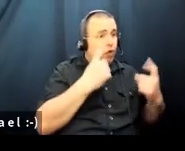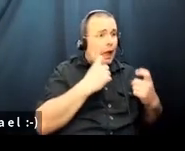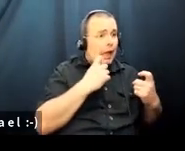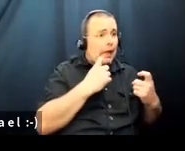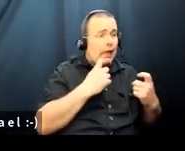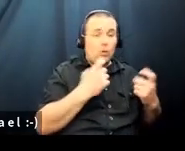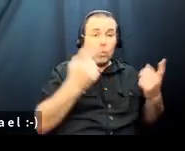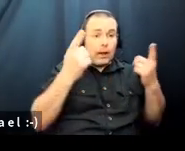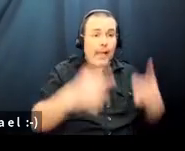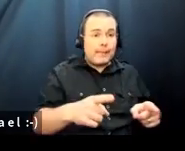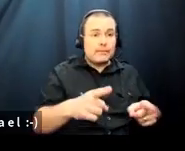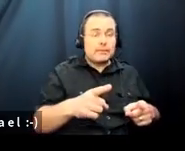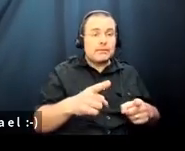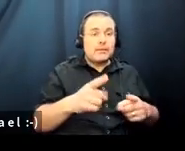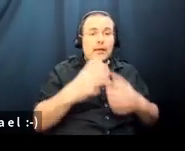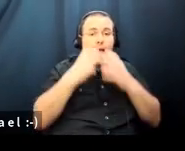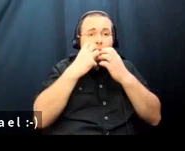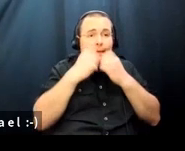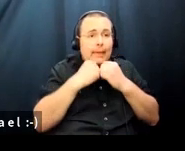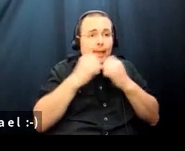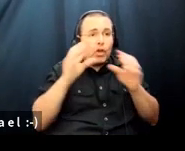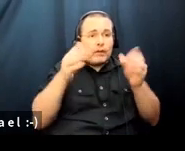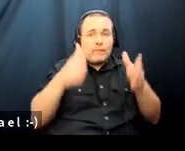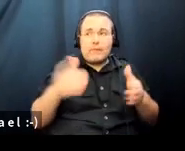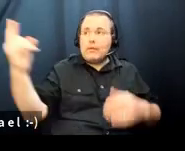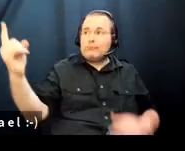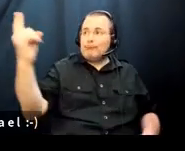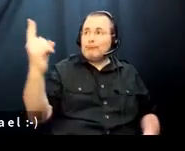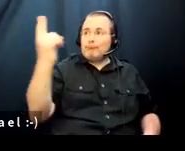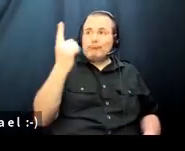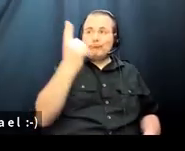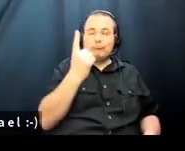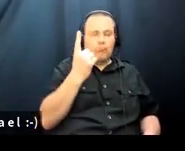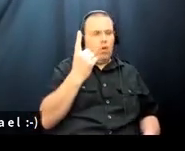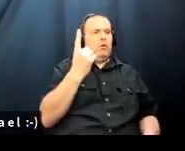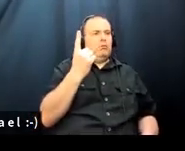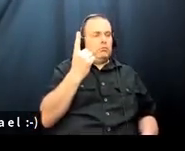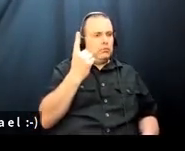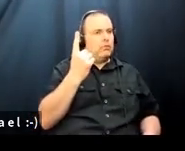comes in the room. Very quickly, the baby